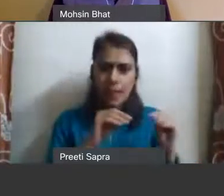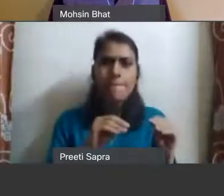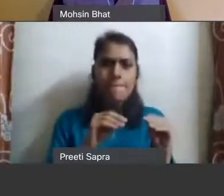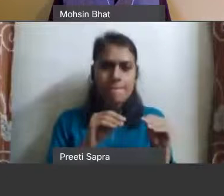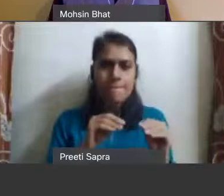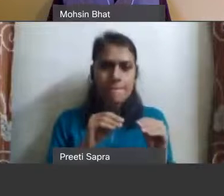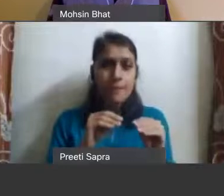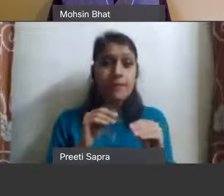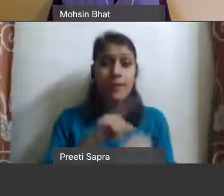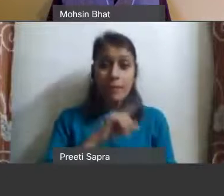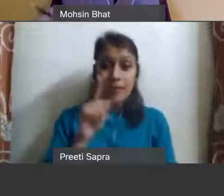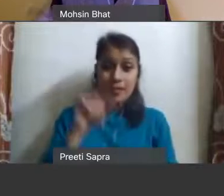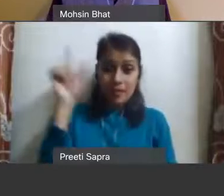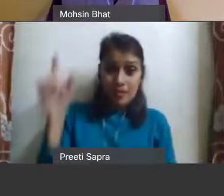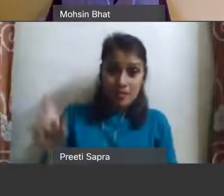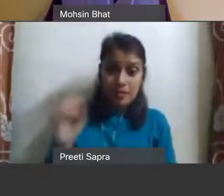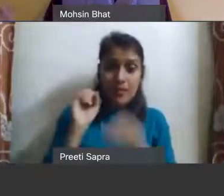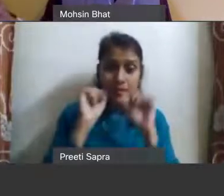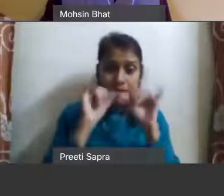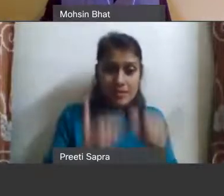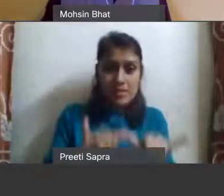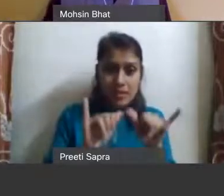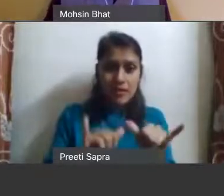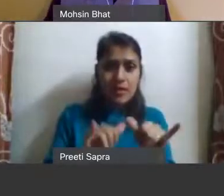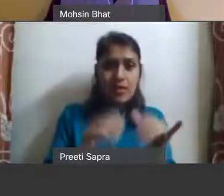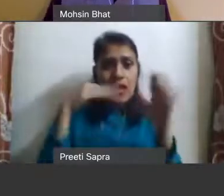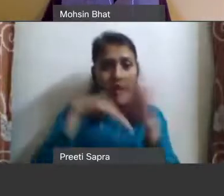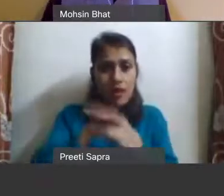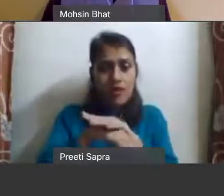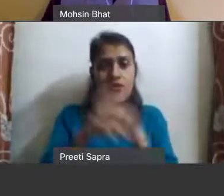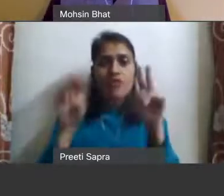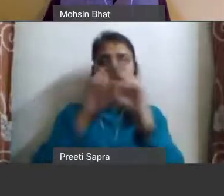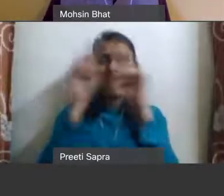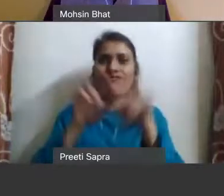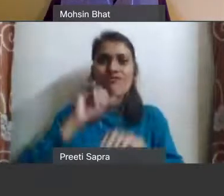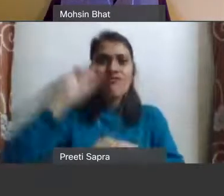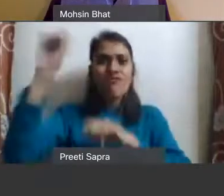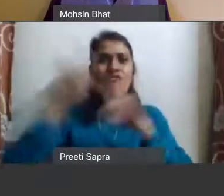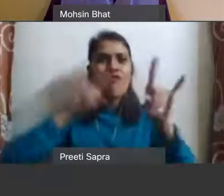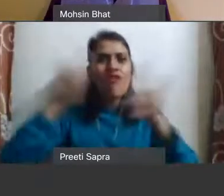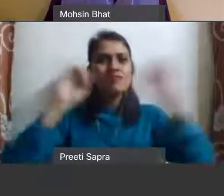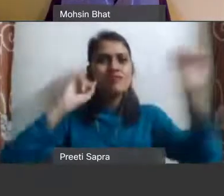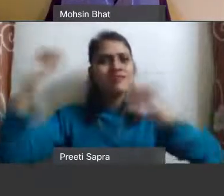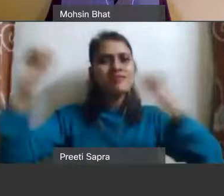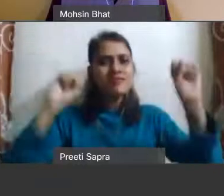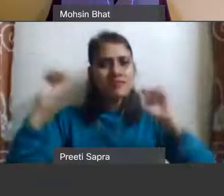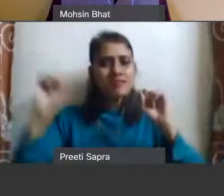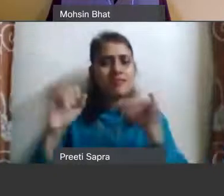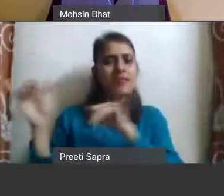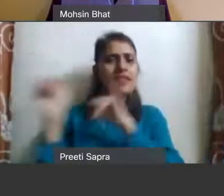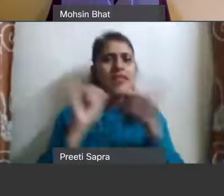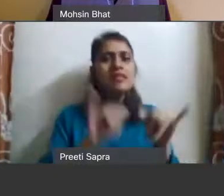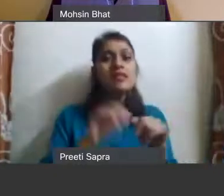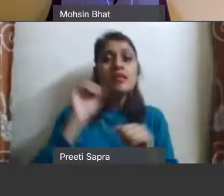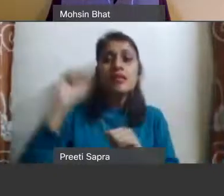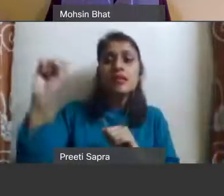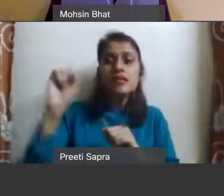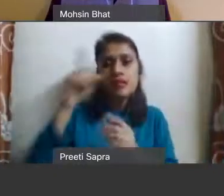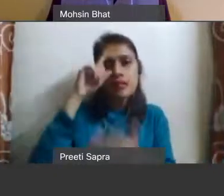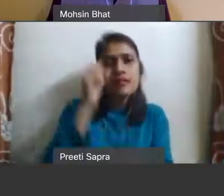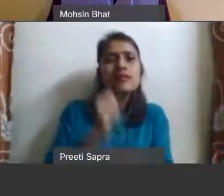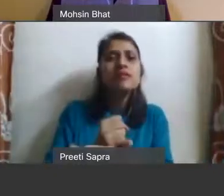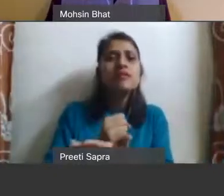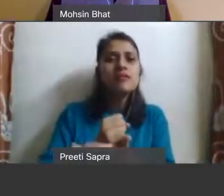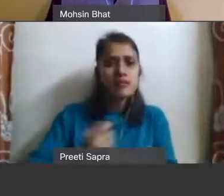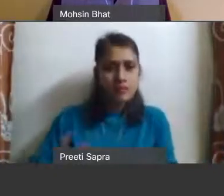citizenship status of a person contingent on how, under the foreigners regime, under the immigration law, the citizenship status will be decided. And